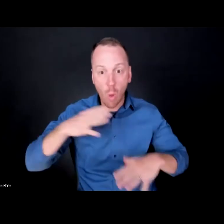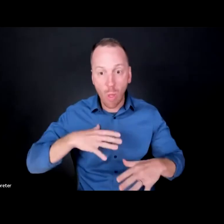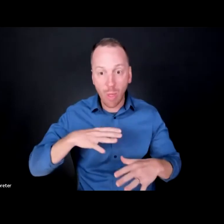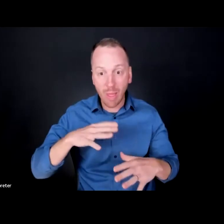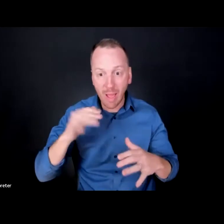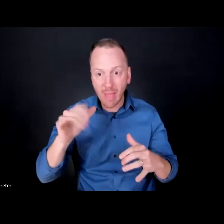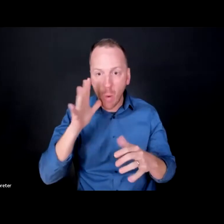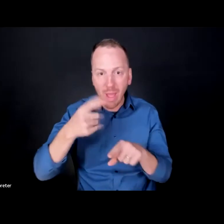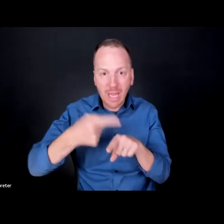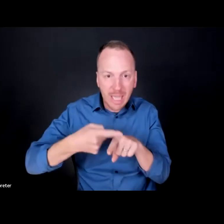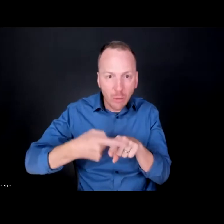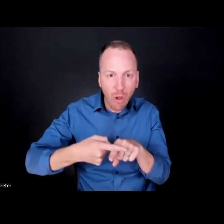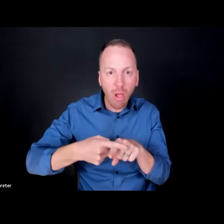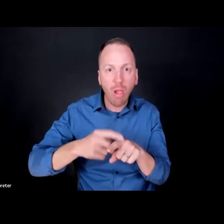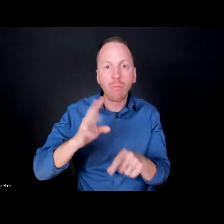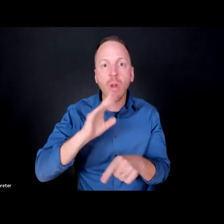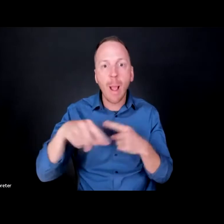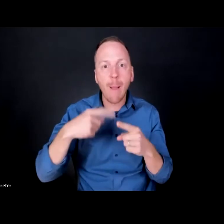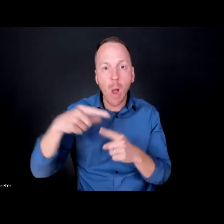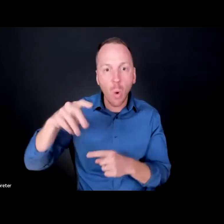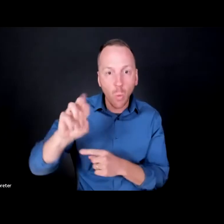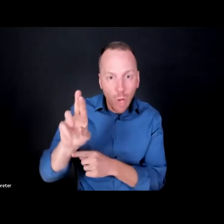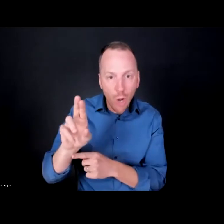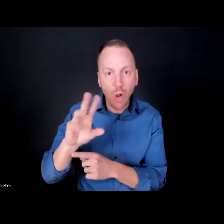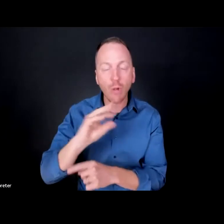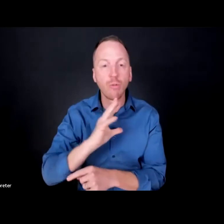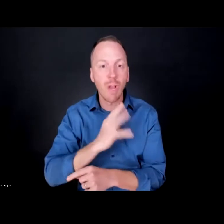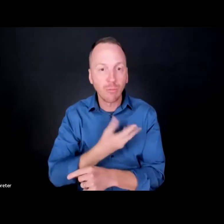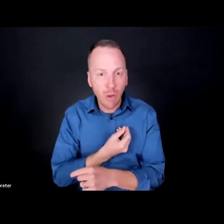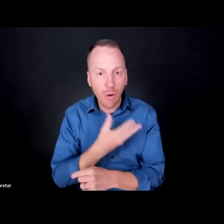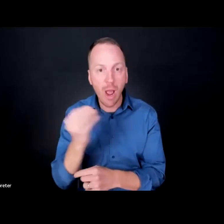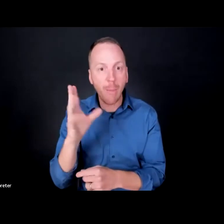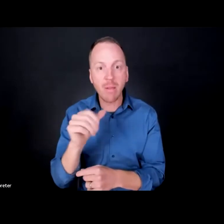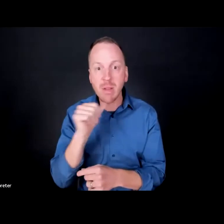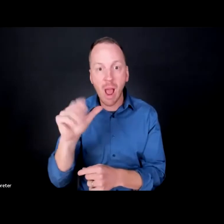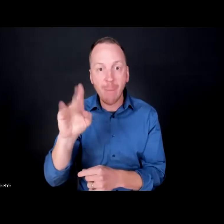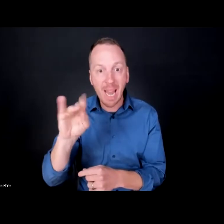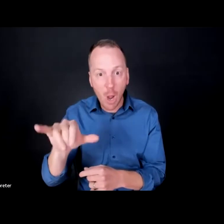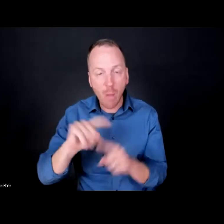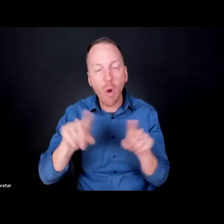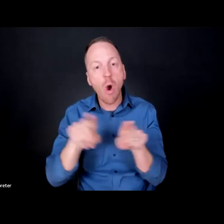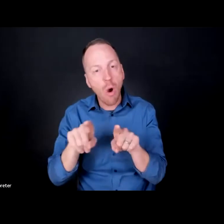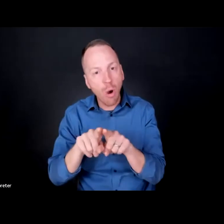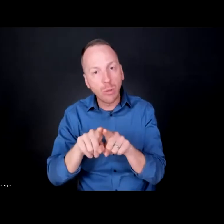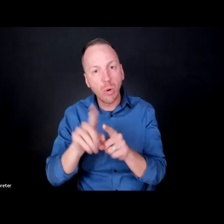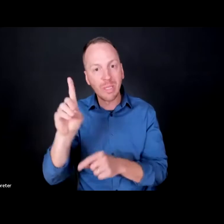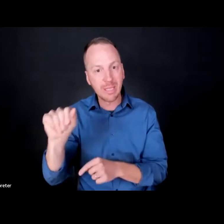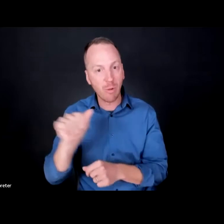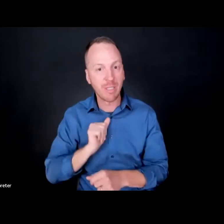was intersectional and talking about queerness and transness and being non-binary, but also being